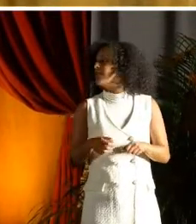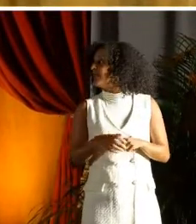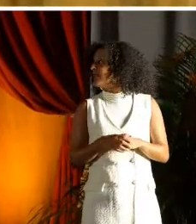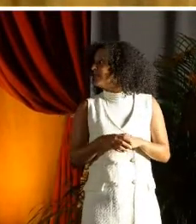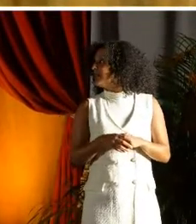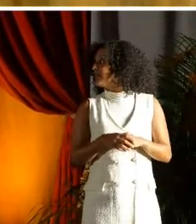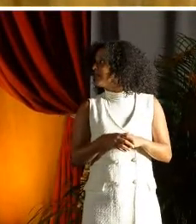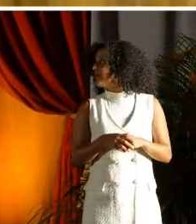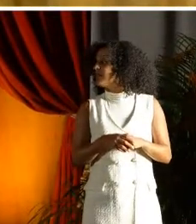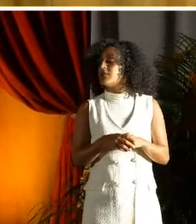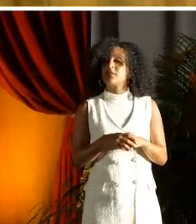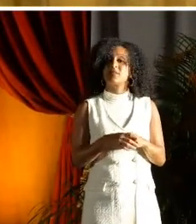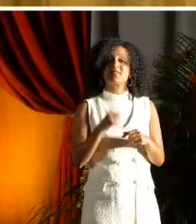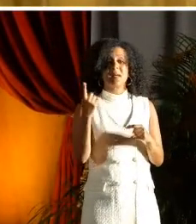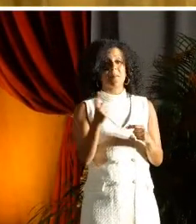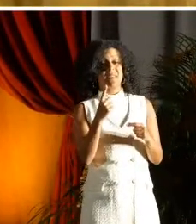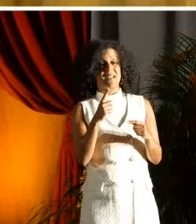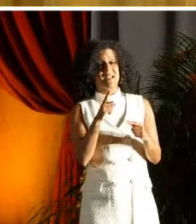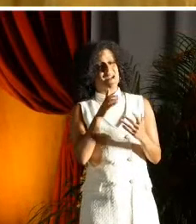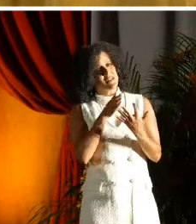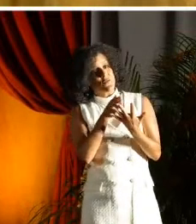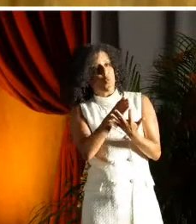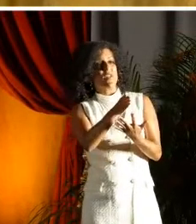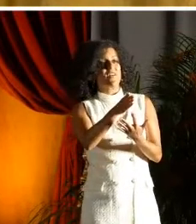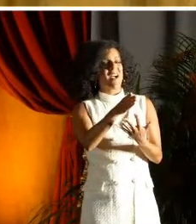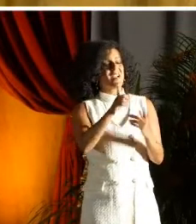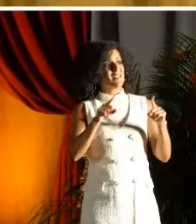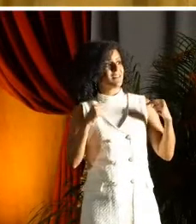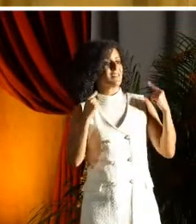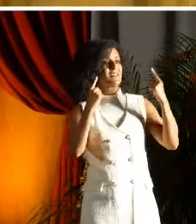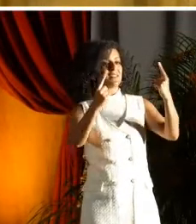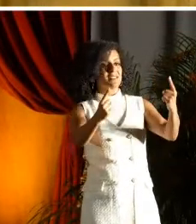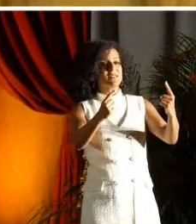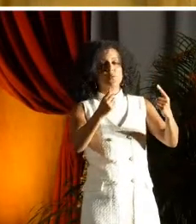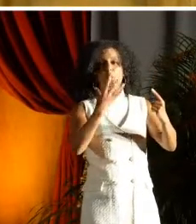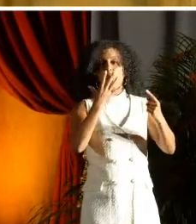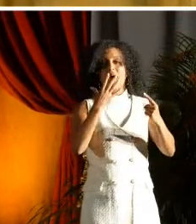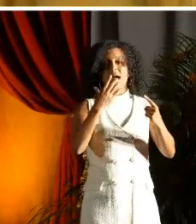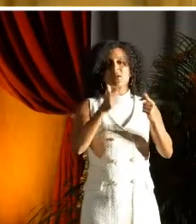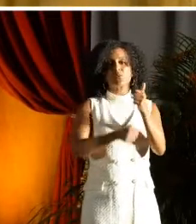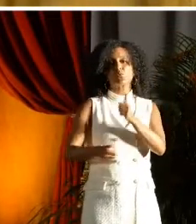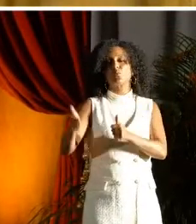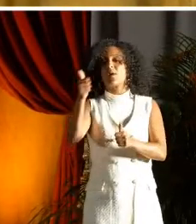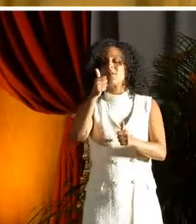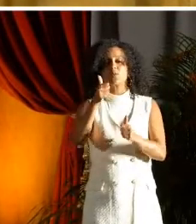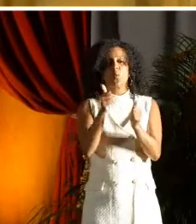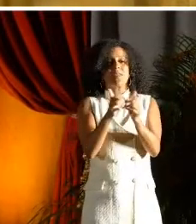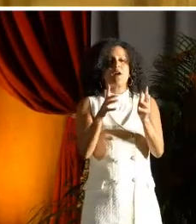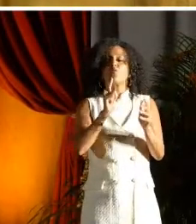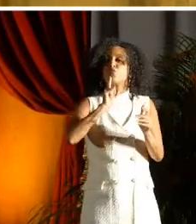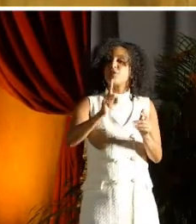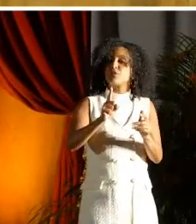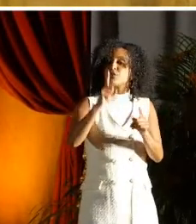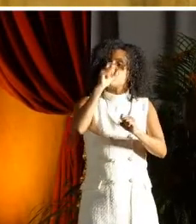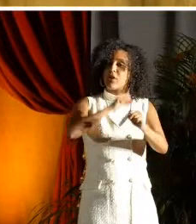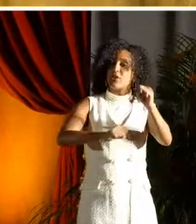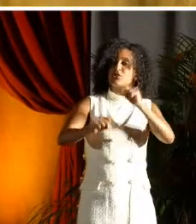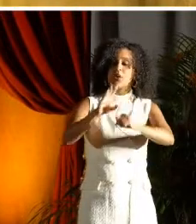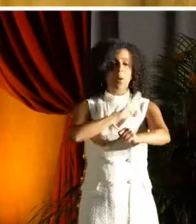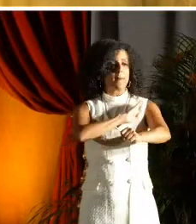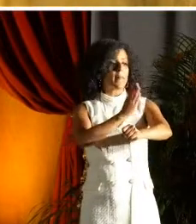and as fortifying as white supremacy without integrated strategies and without a real focus on